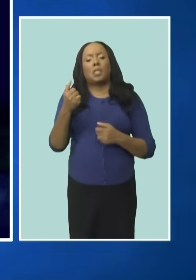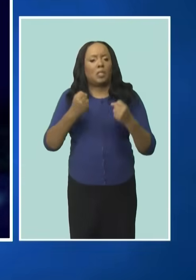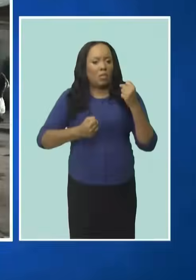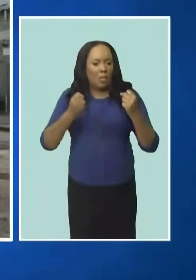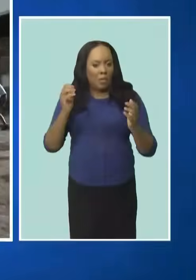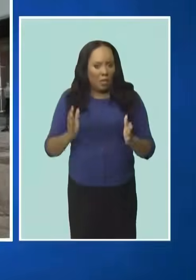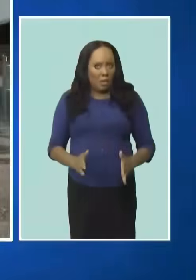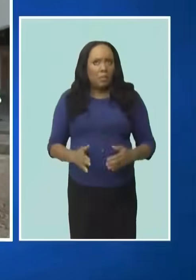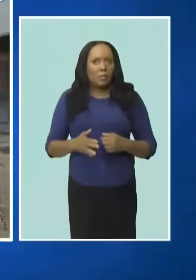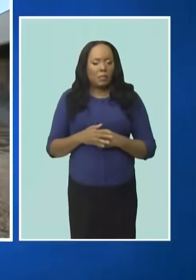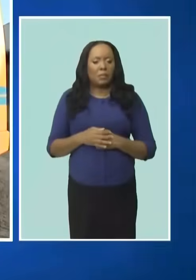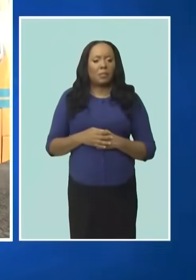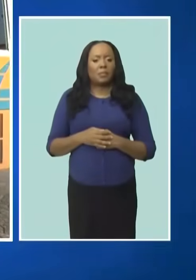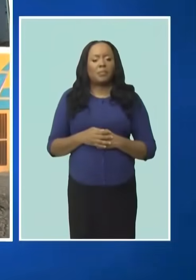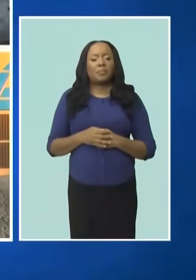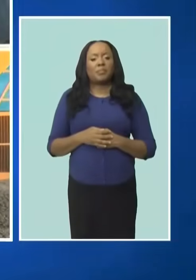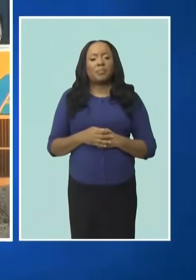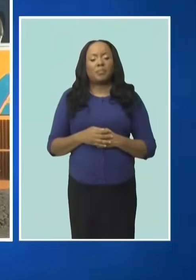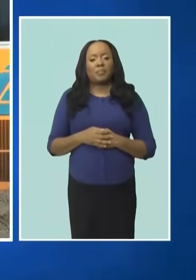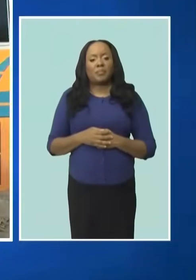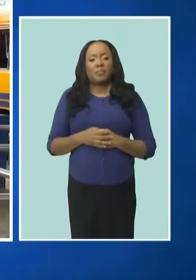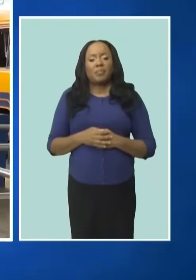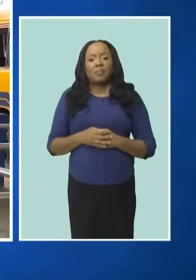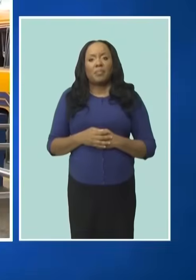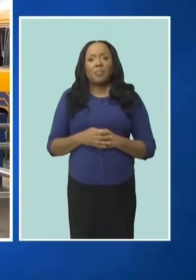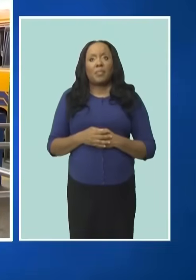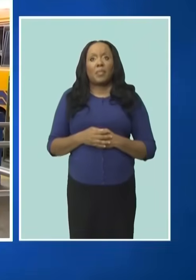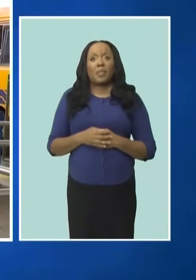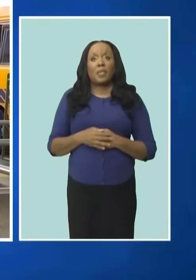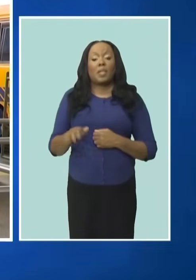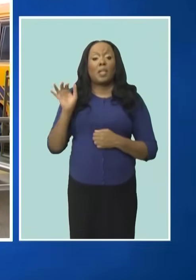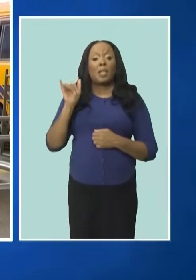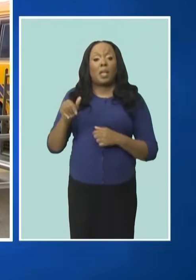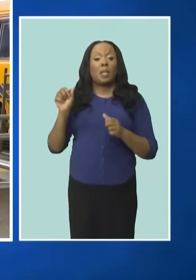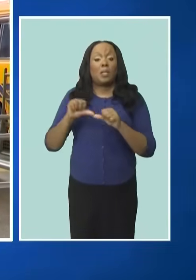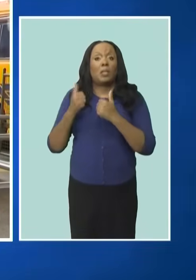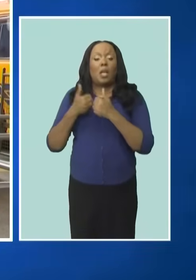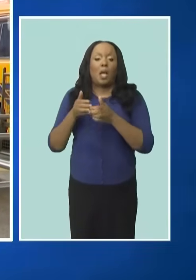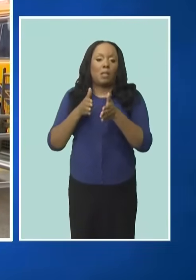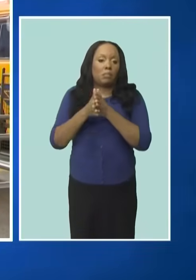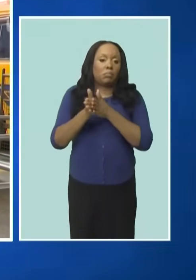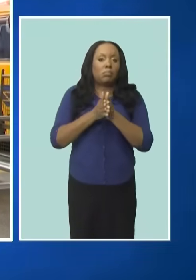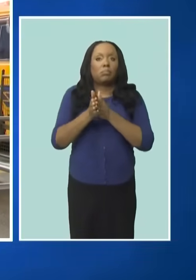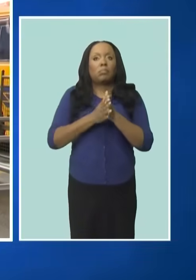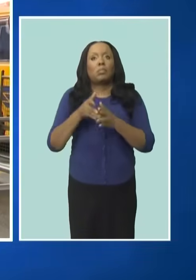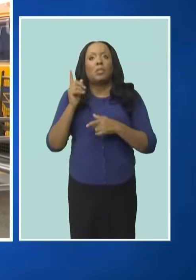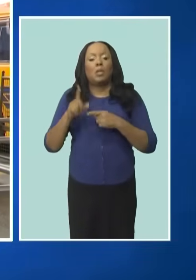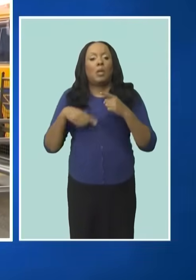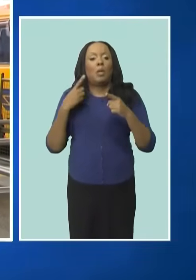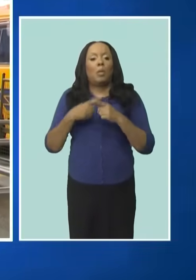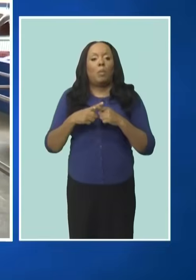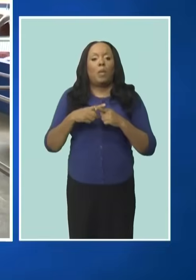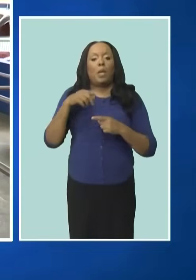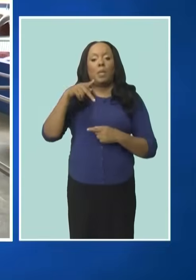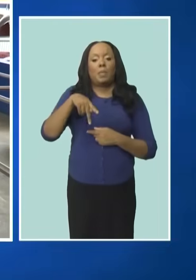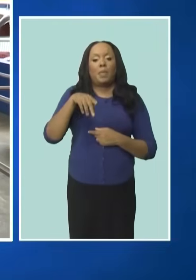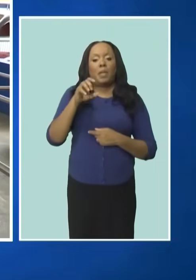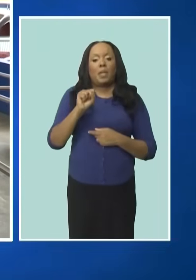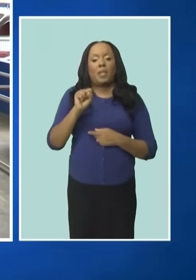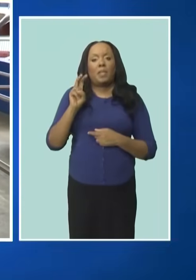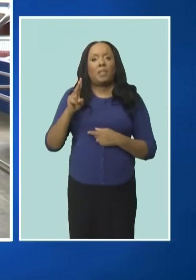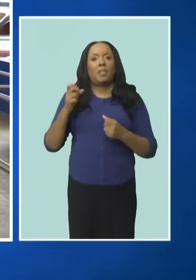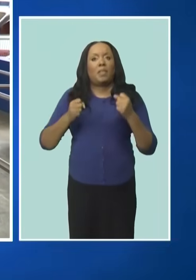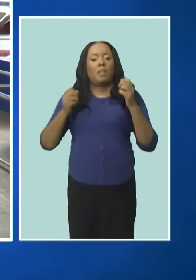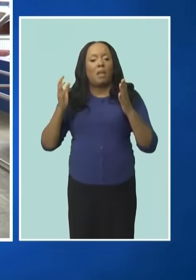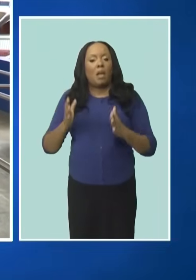have. Mr. Raphael, who says AOPT is looking forward to the day when issues with PSV operators are